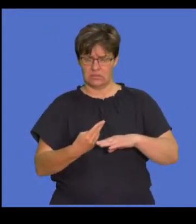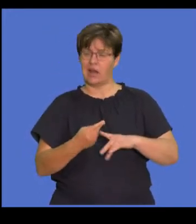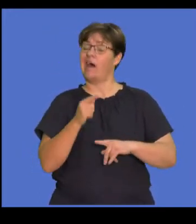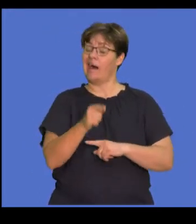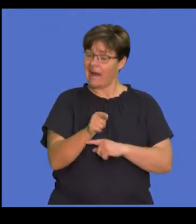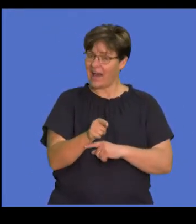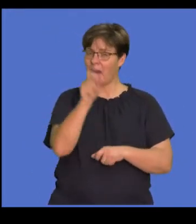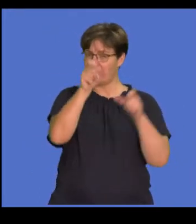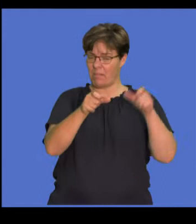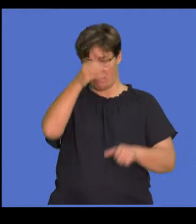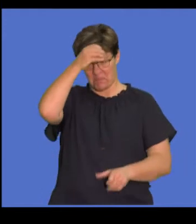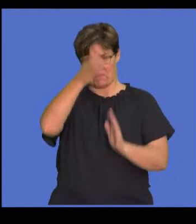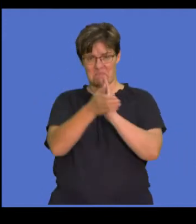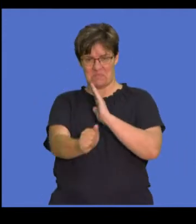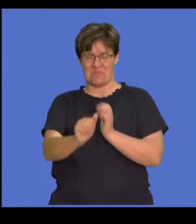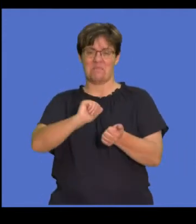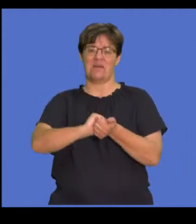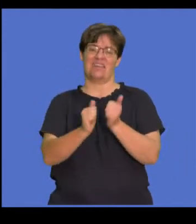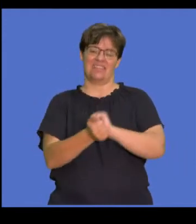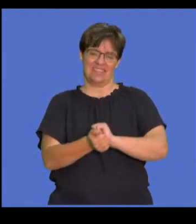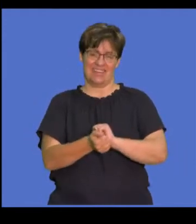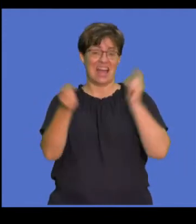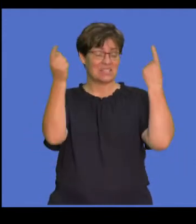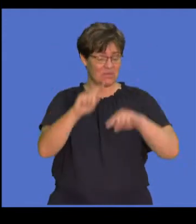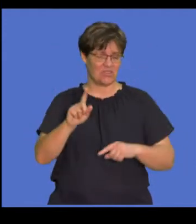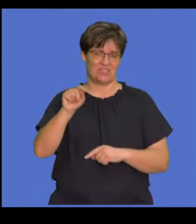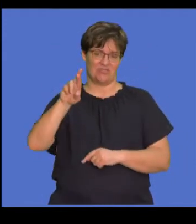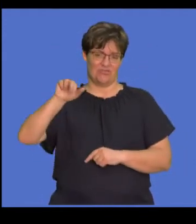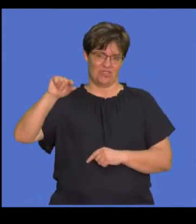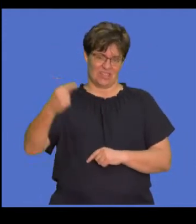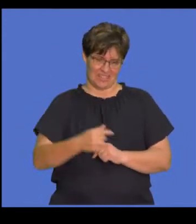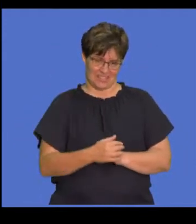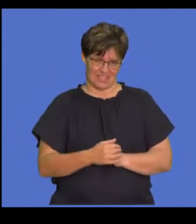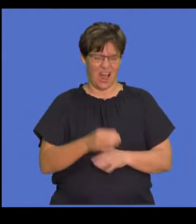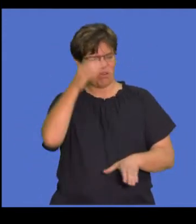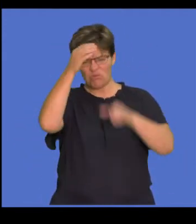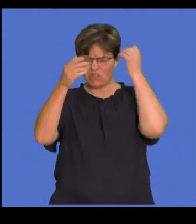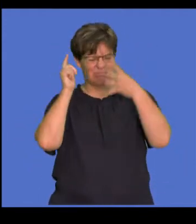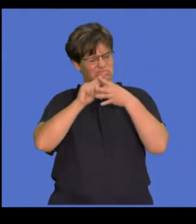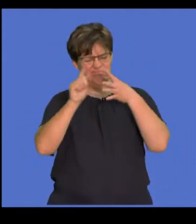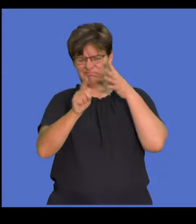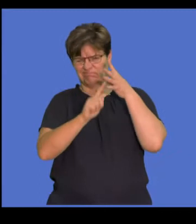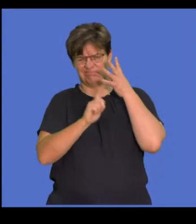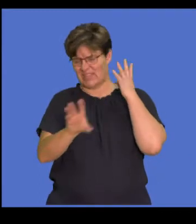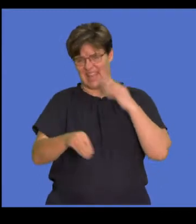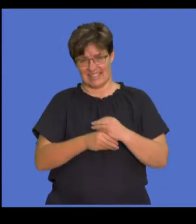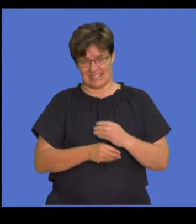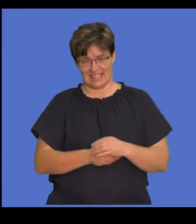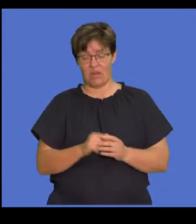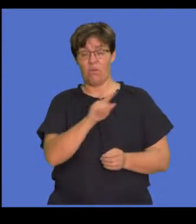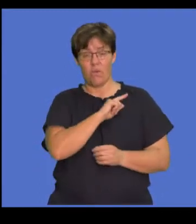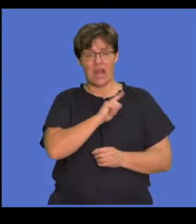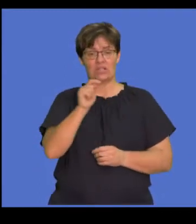were people that were very familiar with mathematics, especially trigonometry, and other concepts of maths, by the way, because